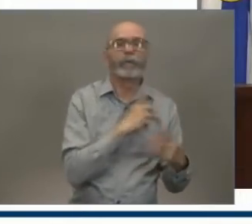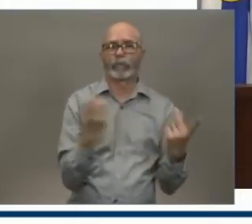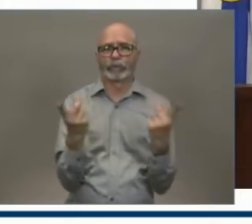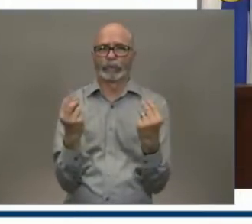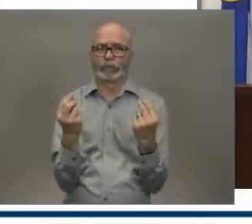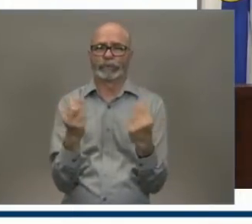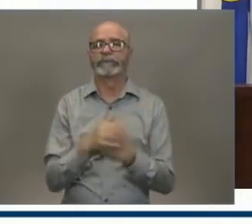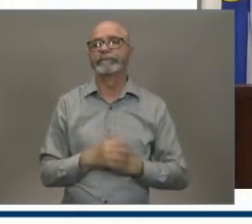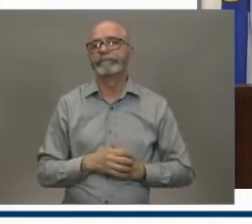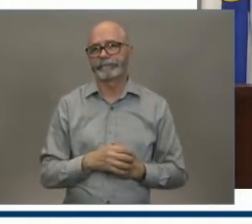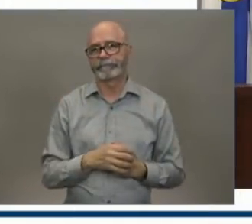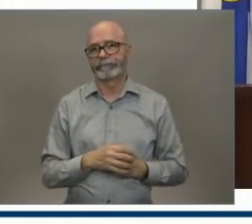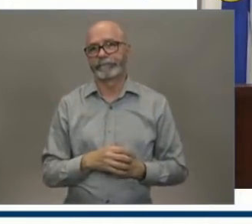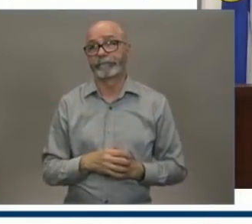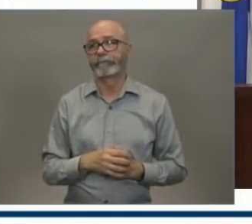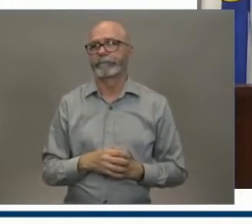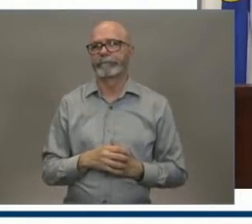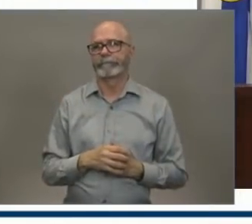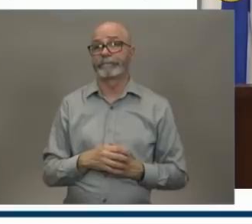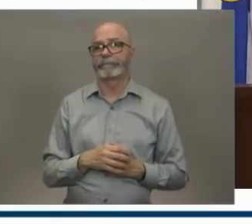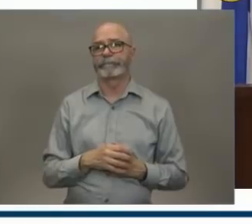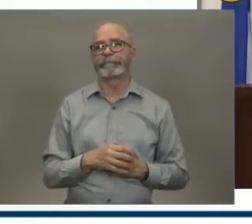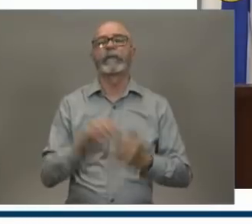from the Chronicle Herald. Go ahead.